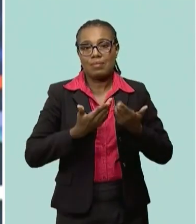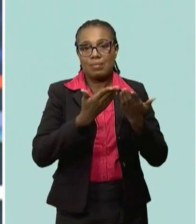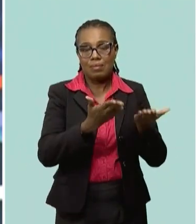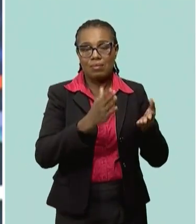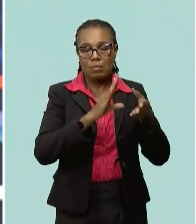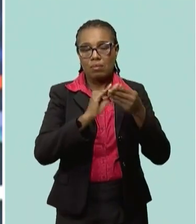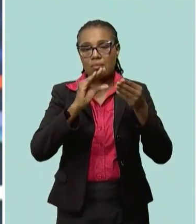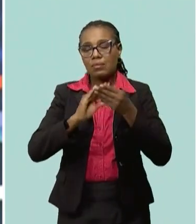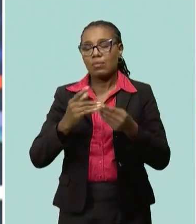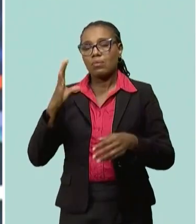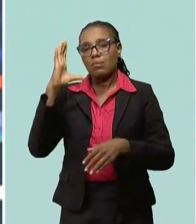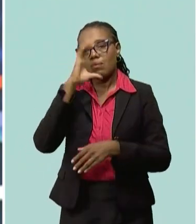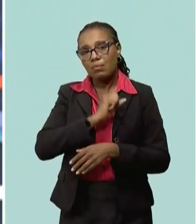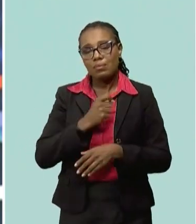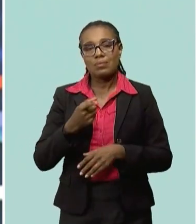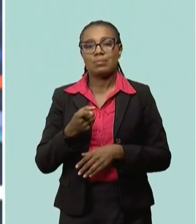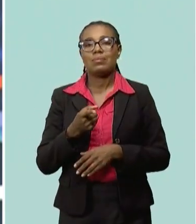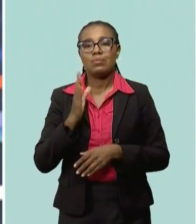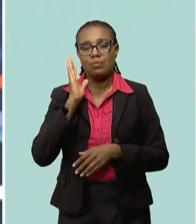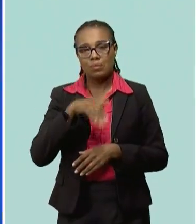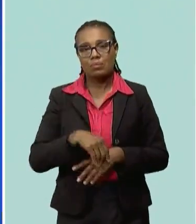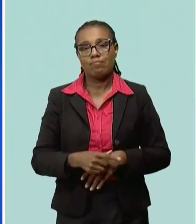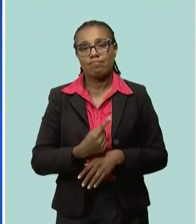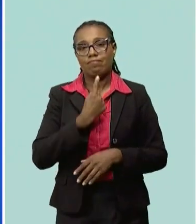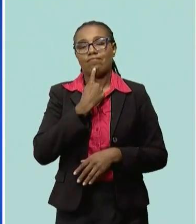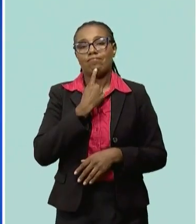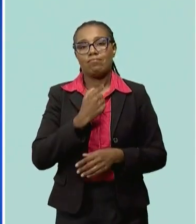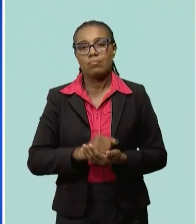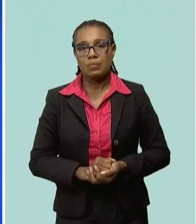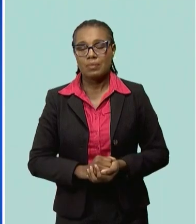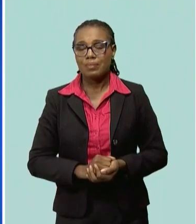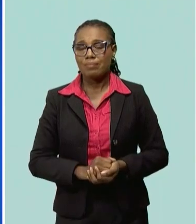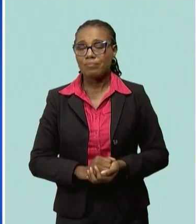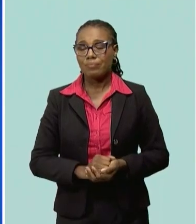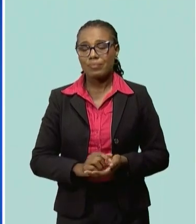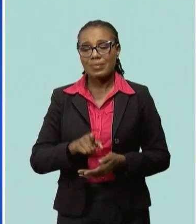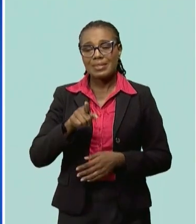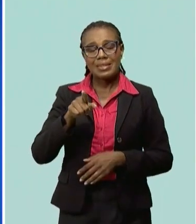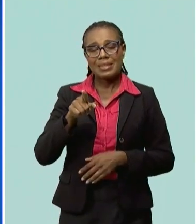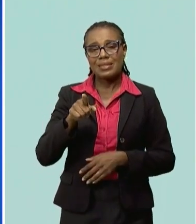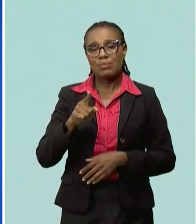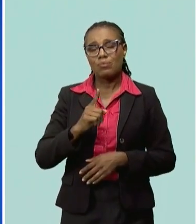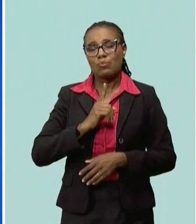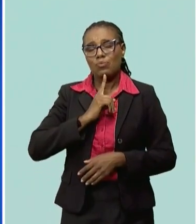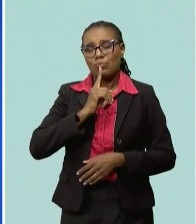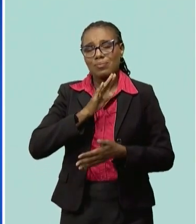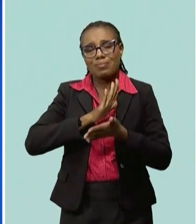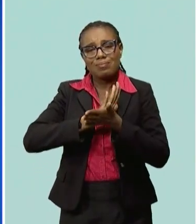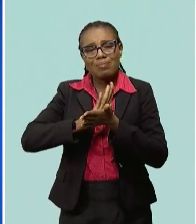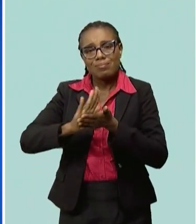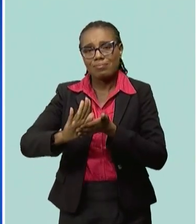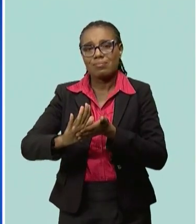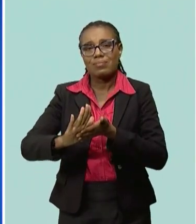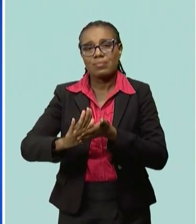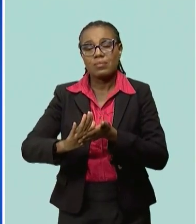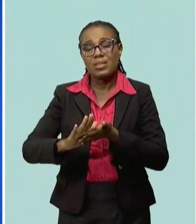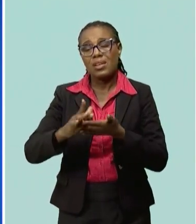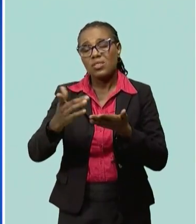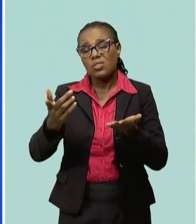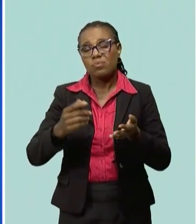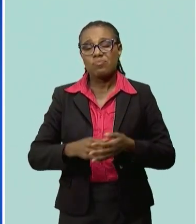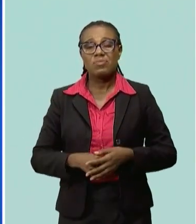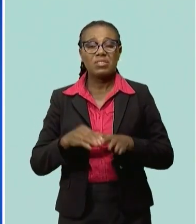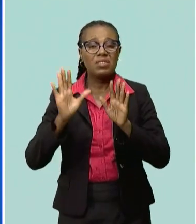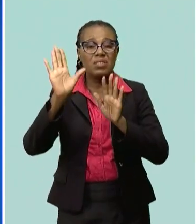say he will be missed. He did very nice, very nice. He got his ears.